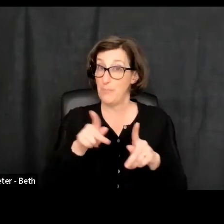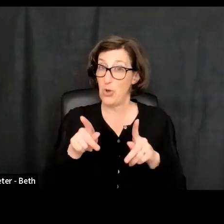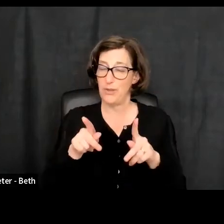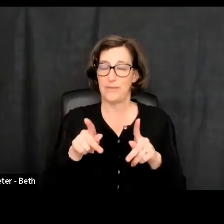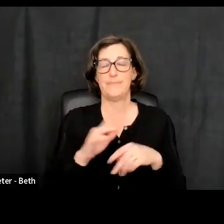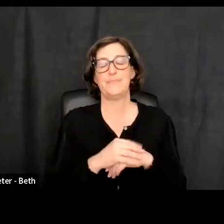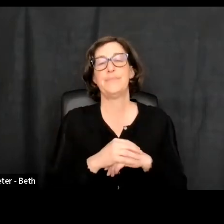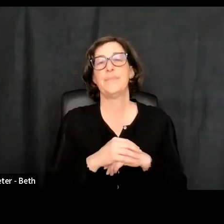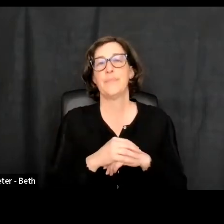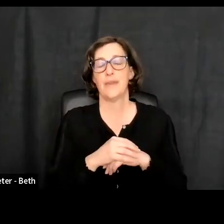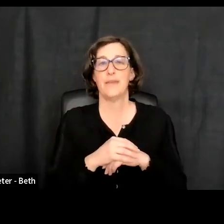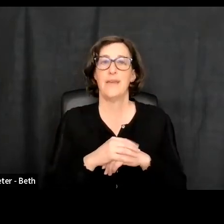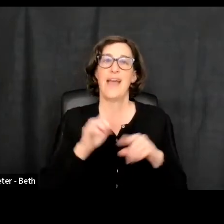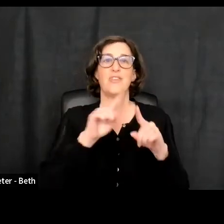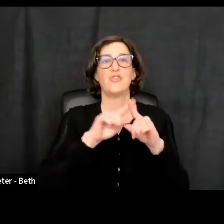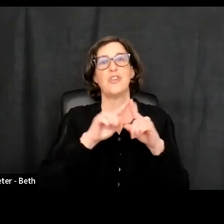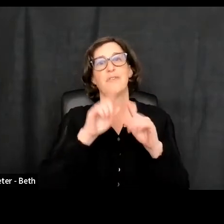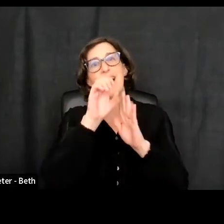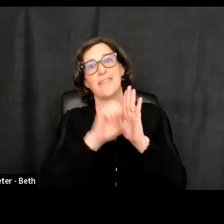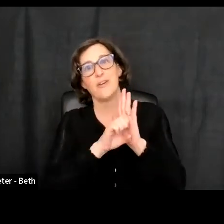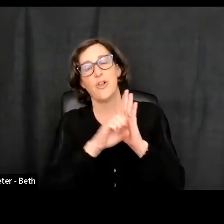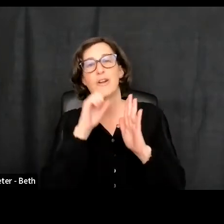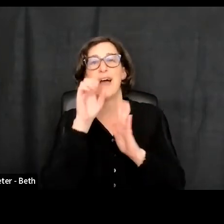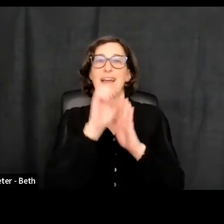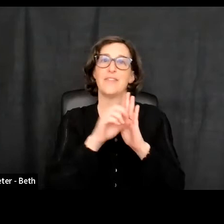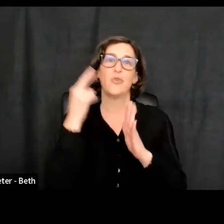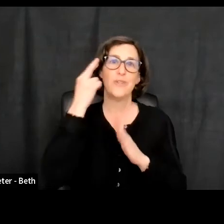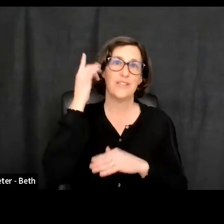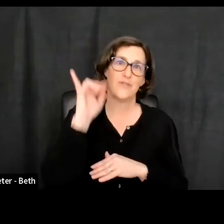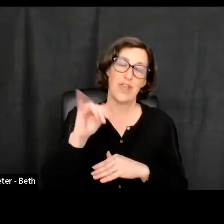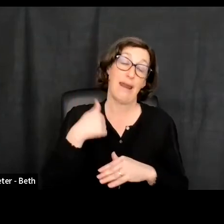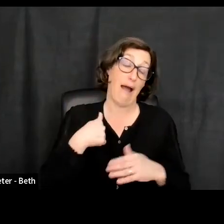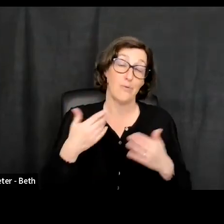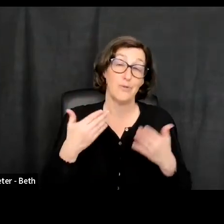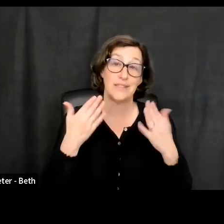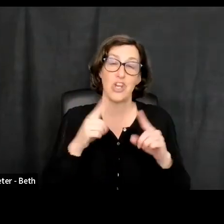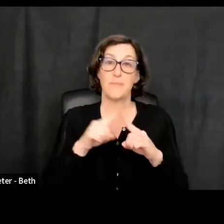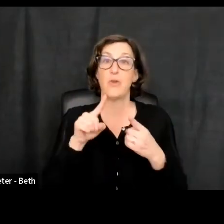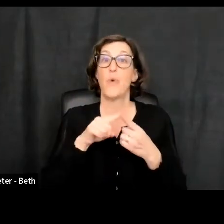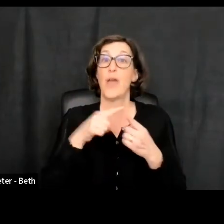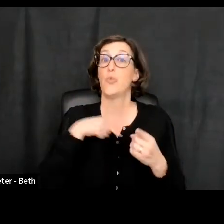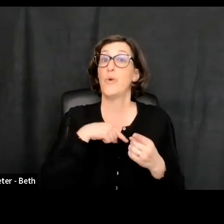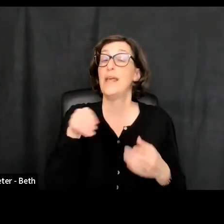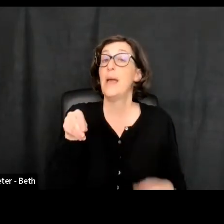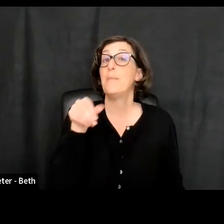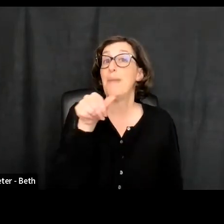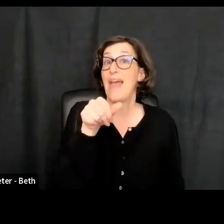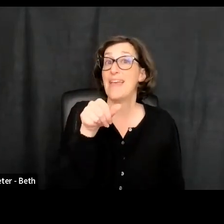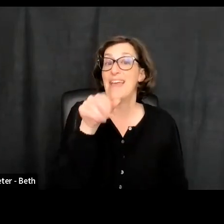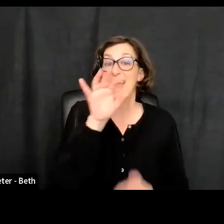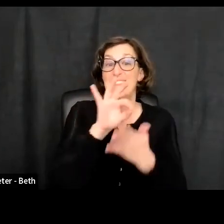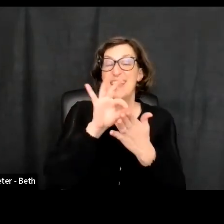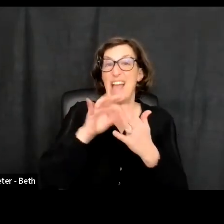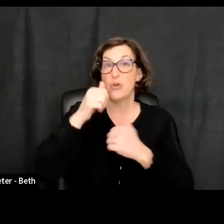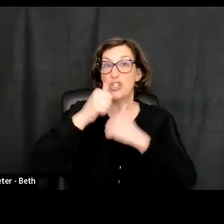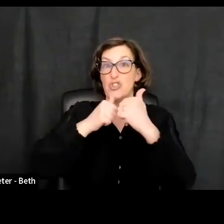of ethical or unethical reasons for that, I would suggest. But when we pay, then the accounting structures and